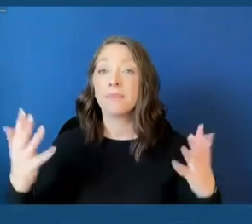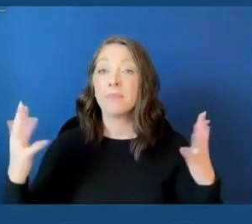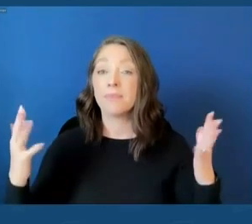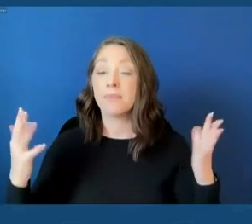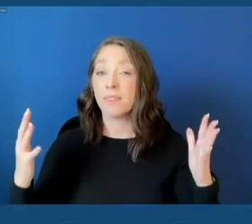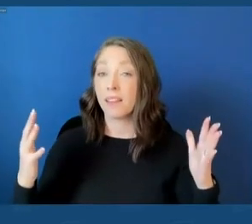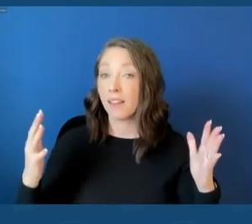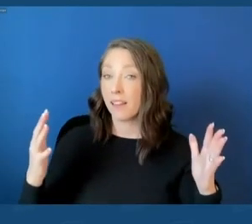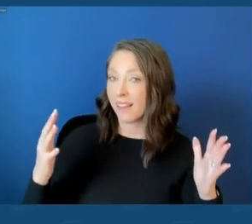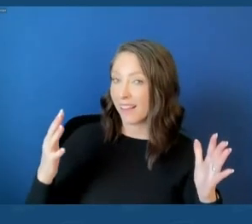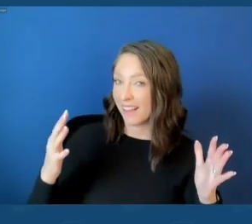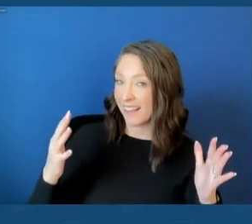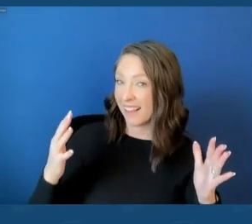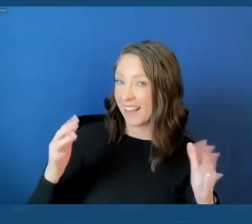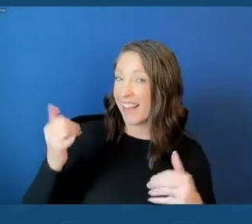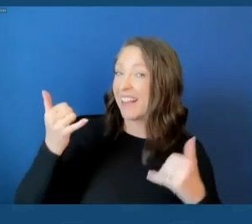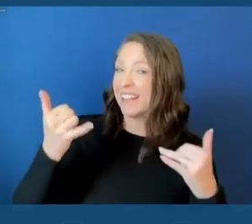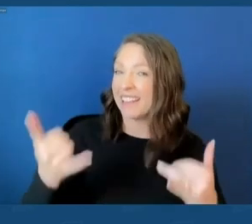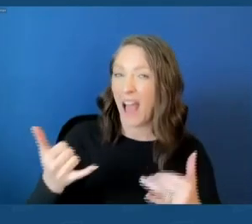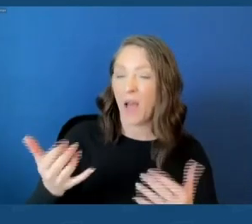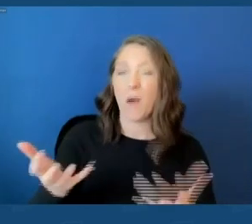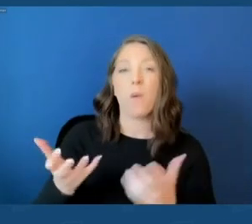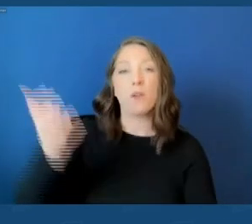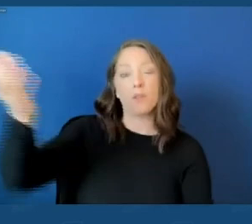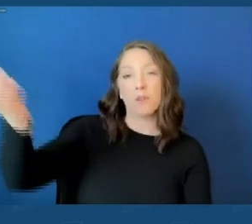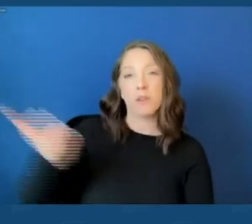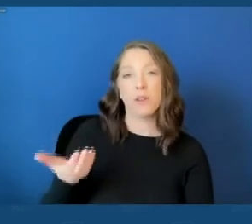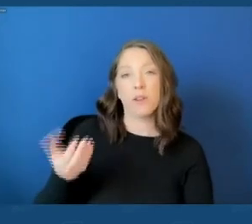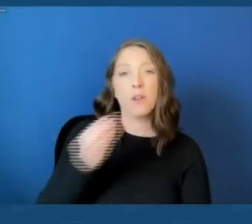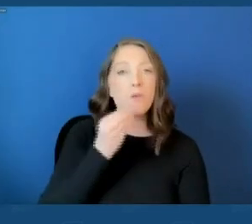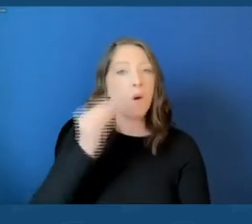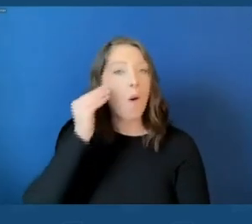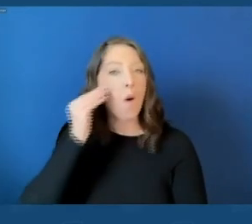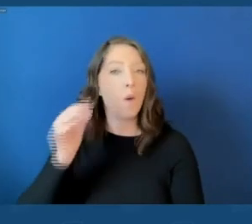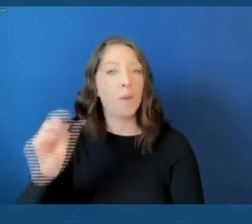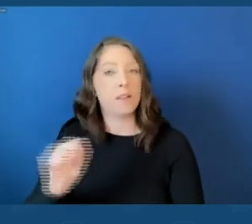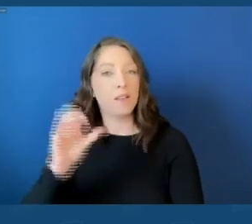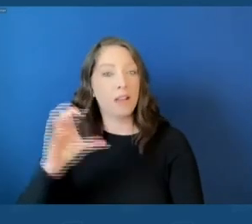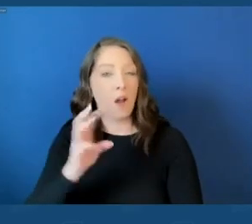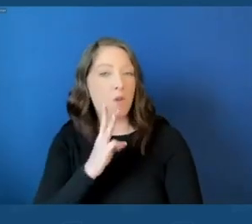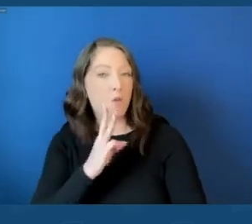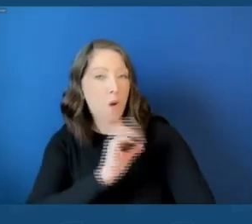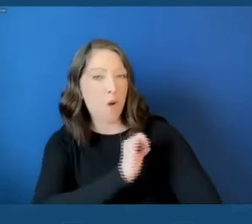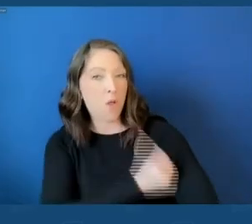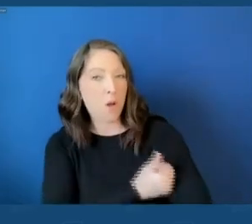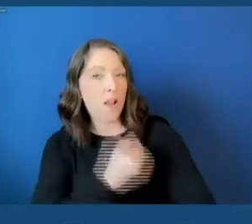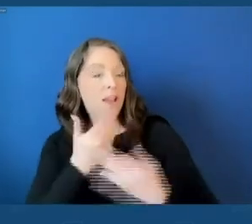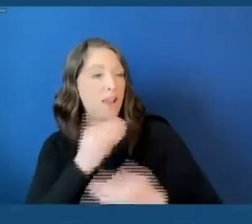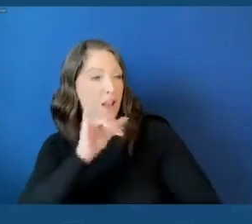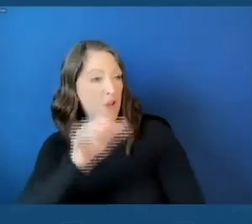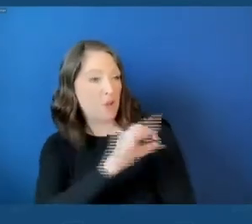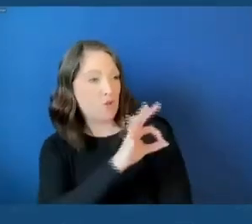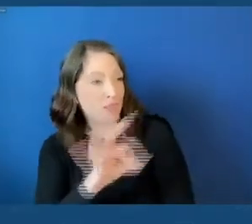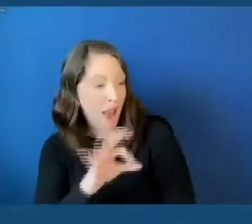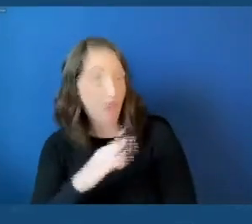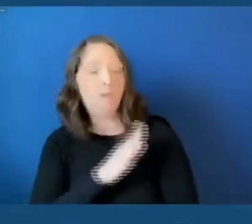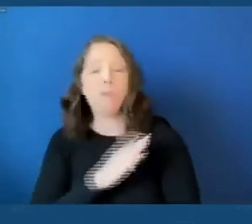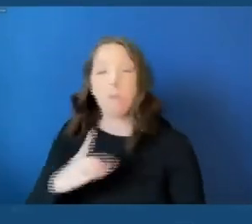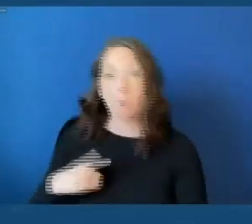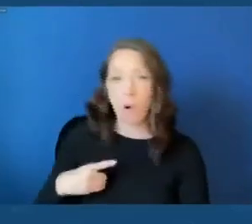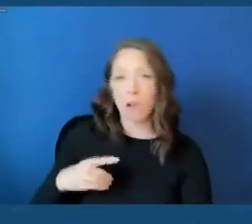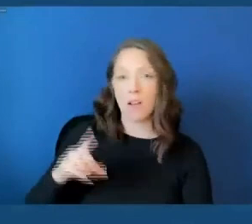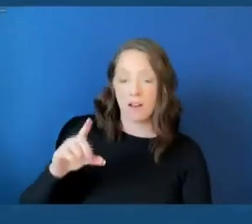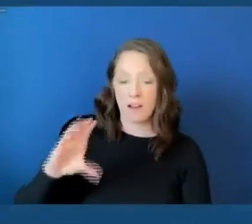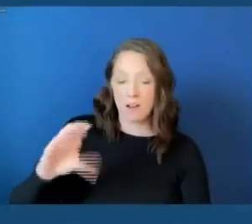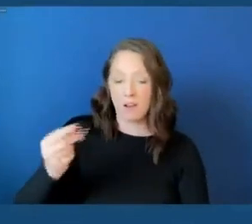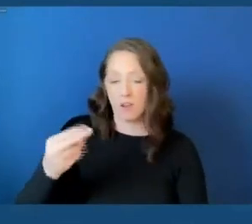And with that, I want to bring up, we are in the home of the Suffolk County Water Authority. I want to thank Jeff Szabo, of course, and the board, and Charlie Lefkowitz. Thank you.